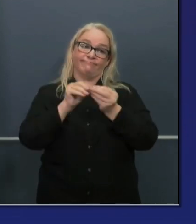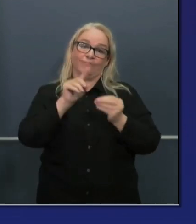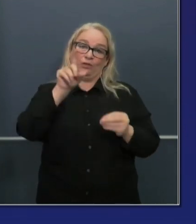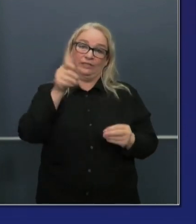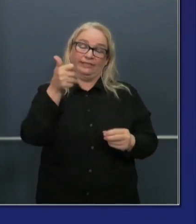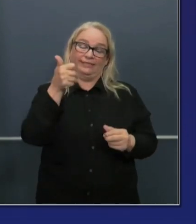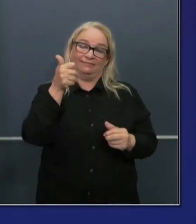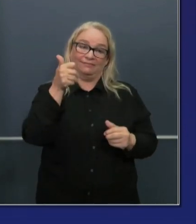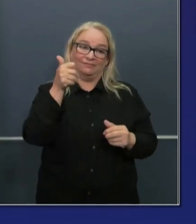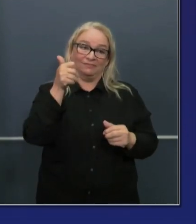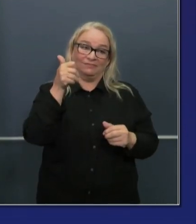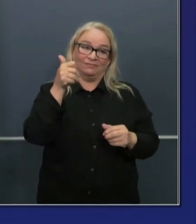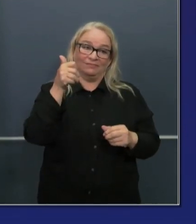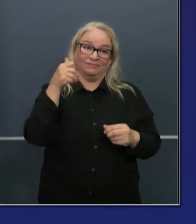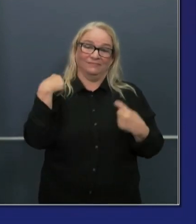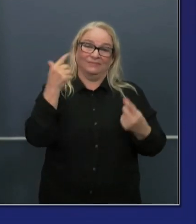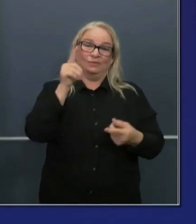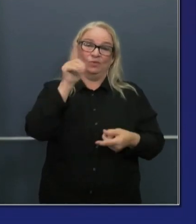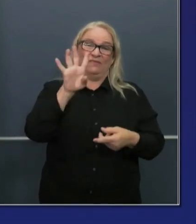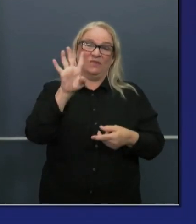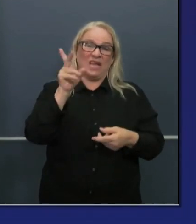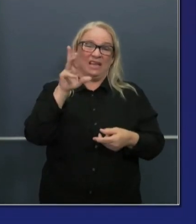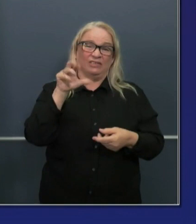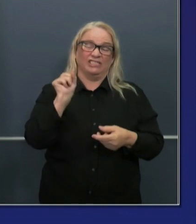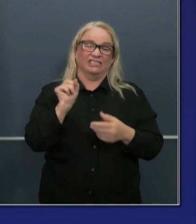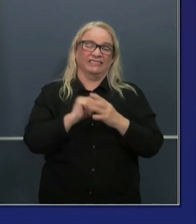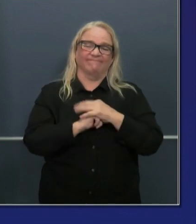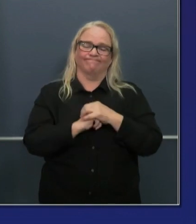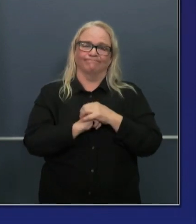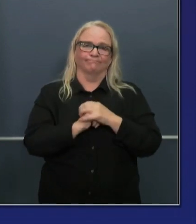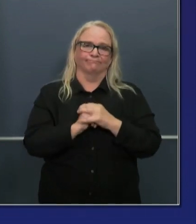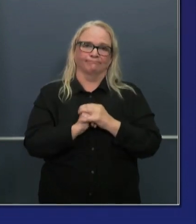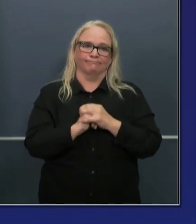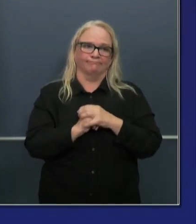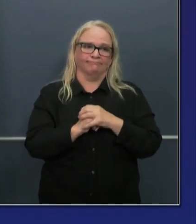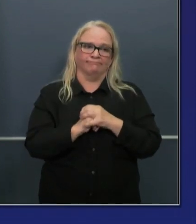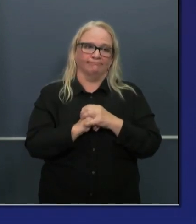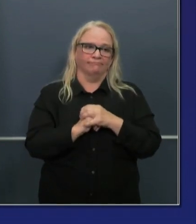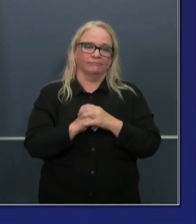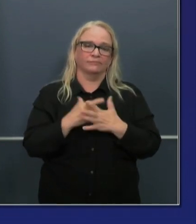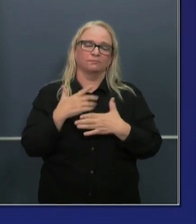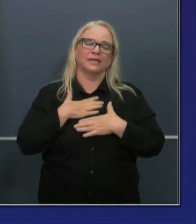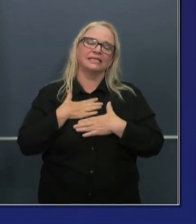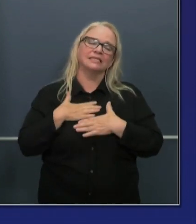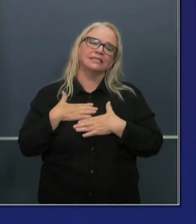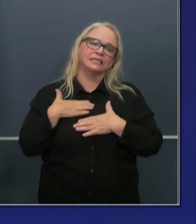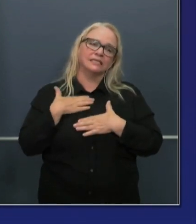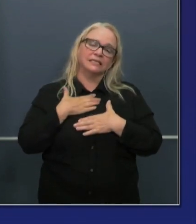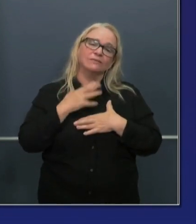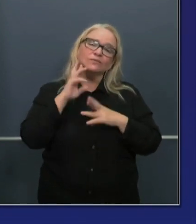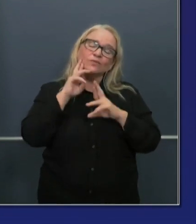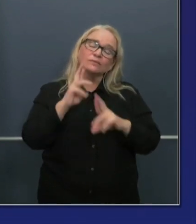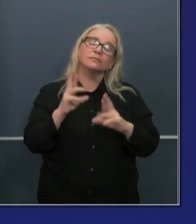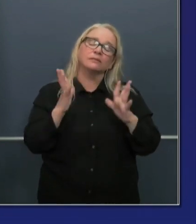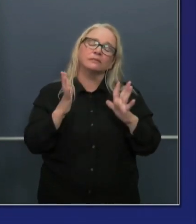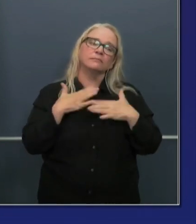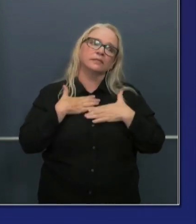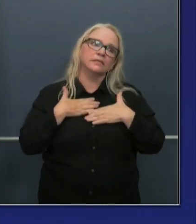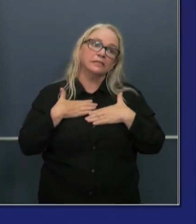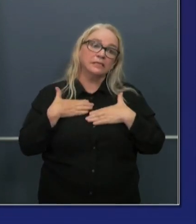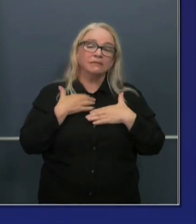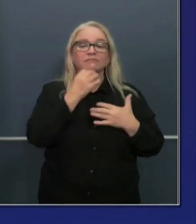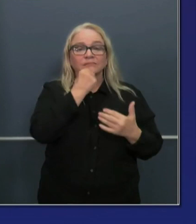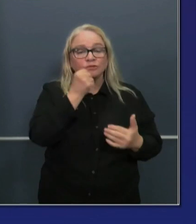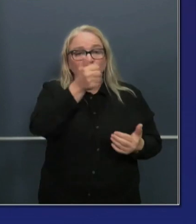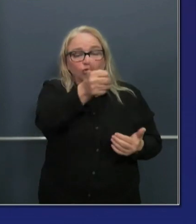in the last 24 hours in the state of California. Please, I say this respectfully, disabuse yourself that